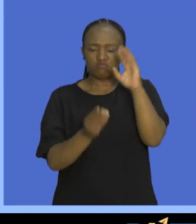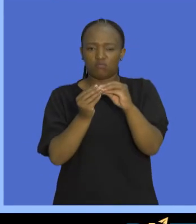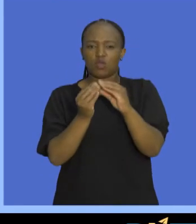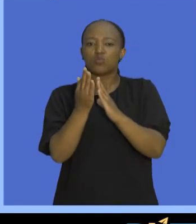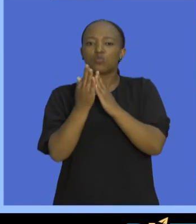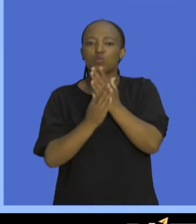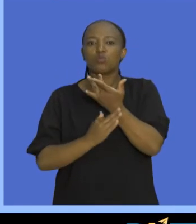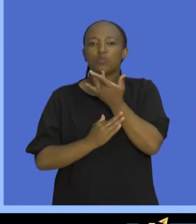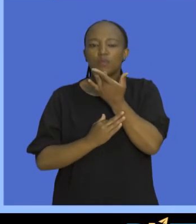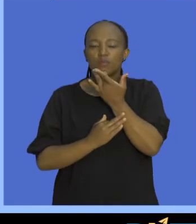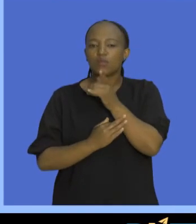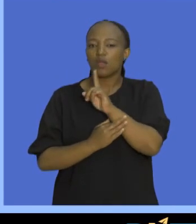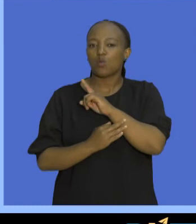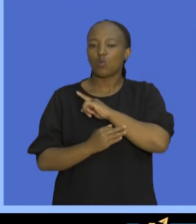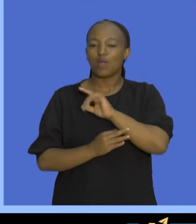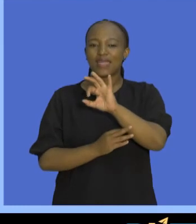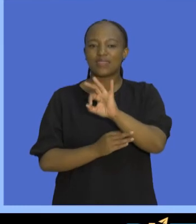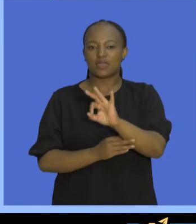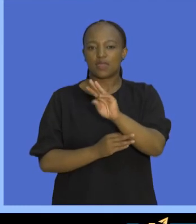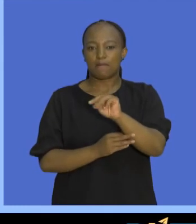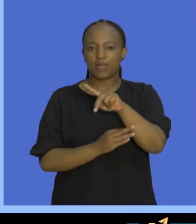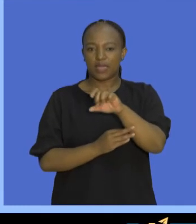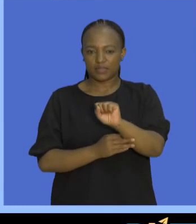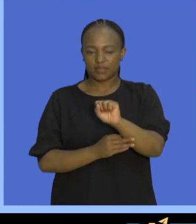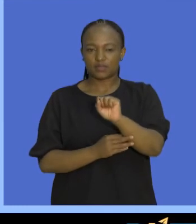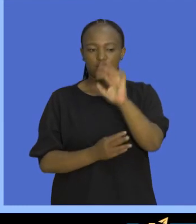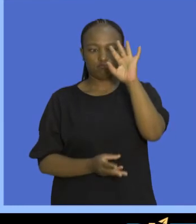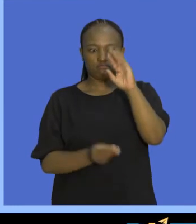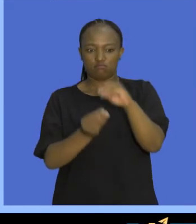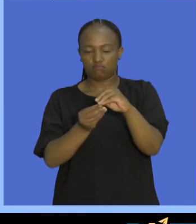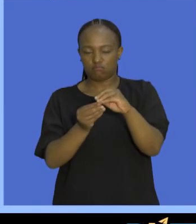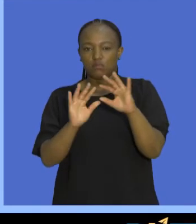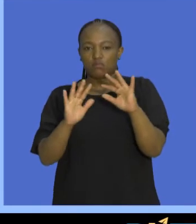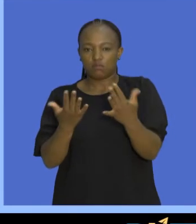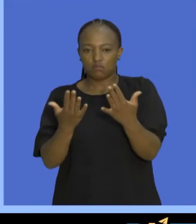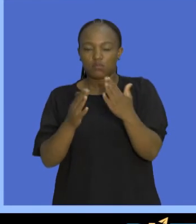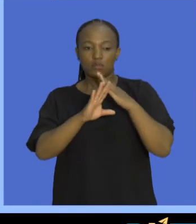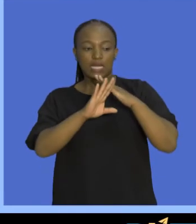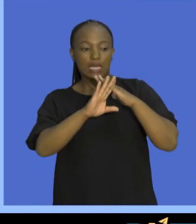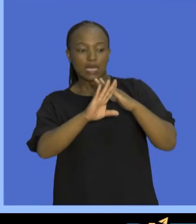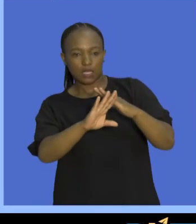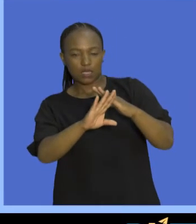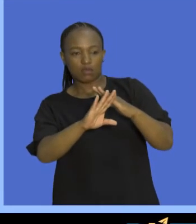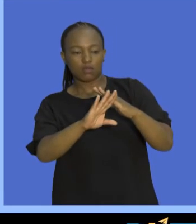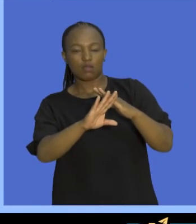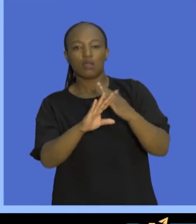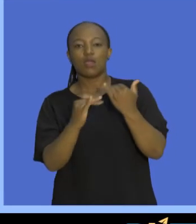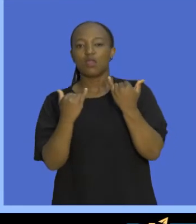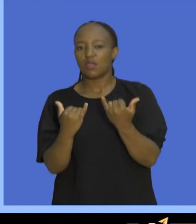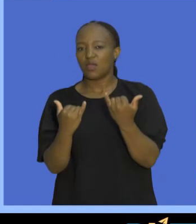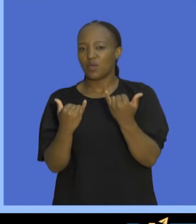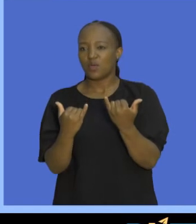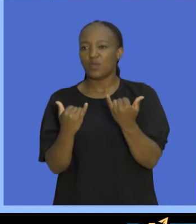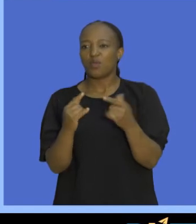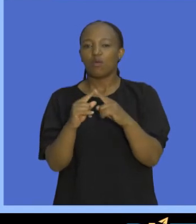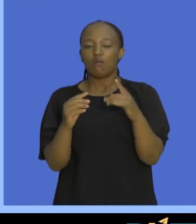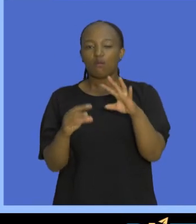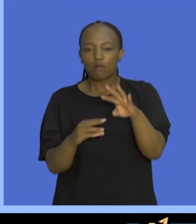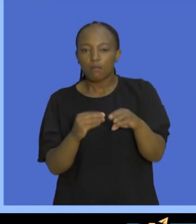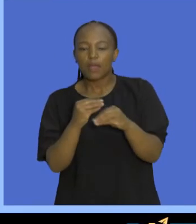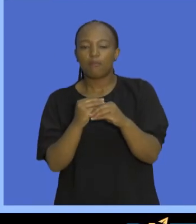current through the battery, which is the 3 amperes. So if combined, resistance in this case